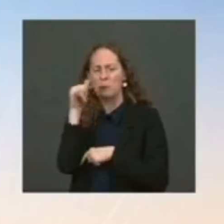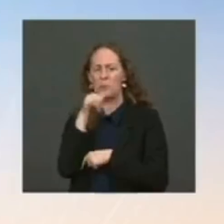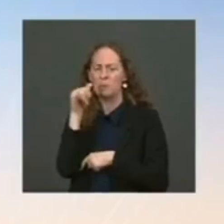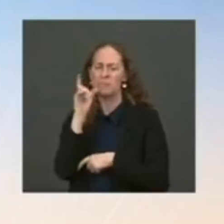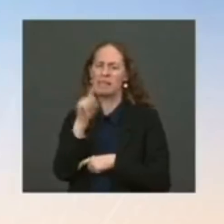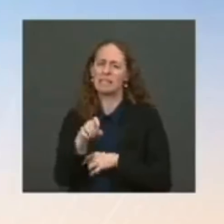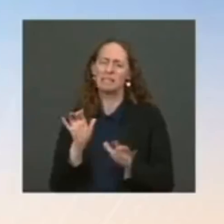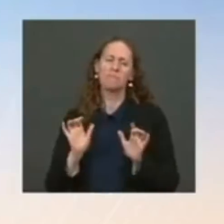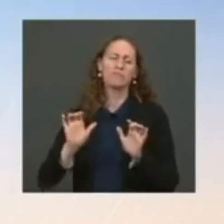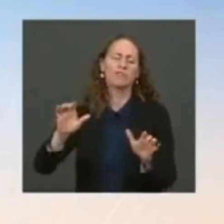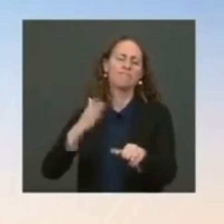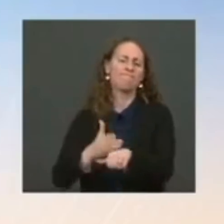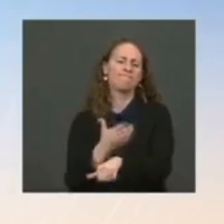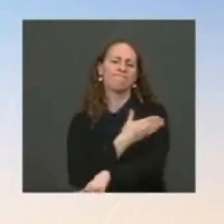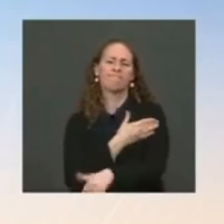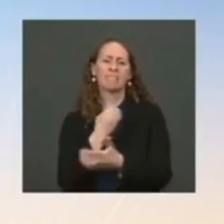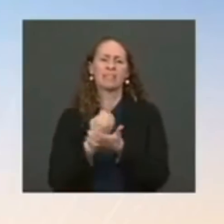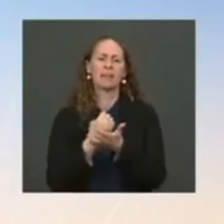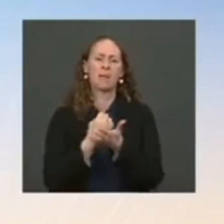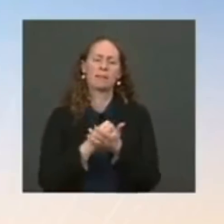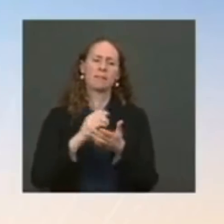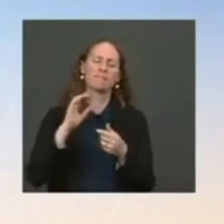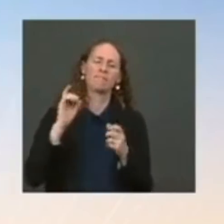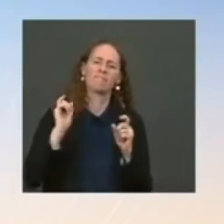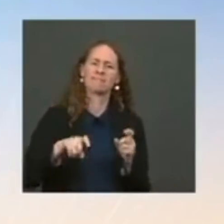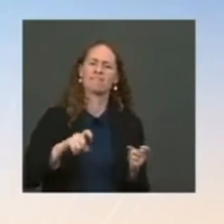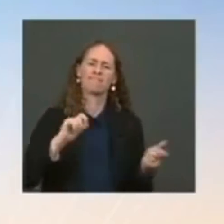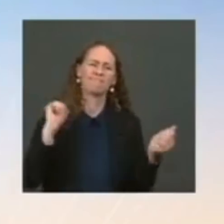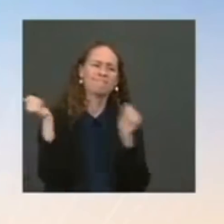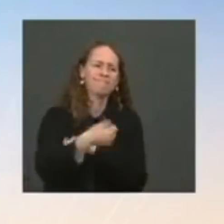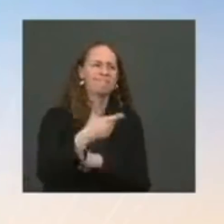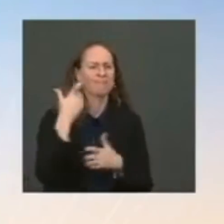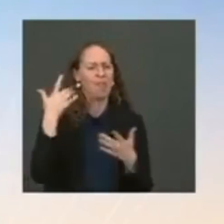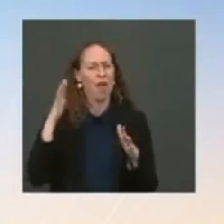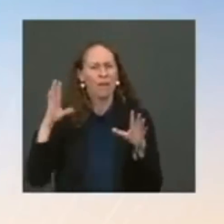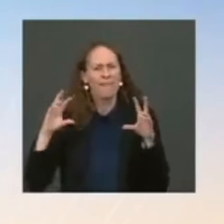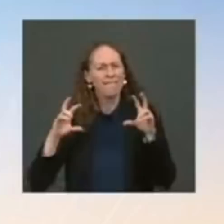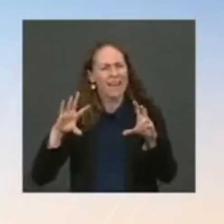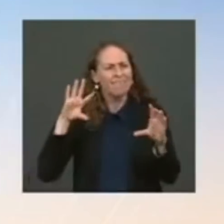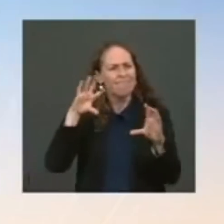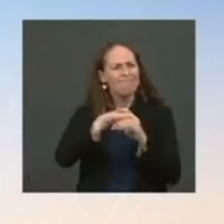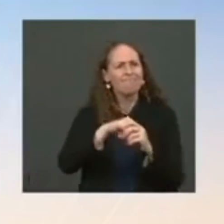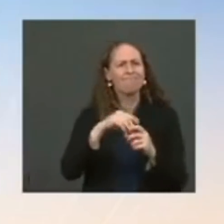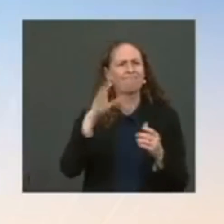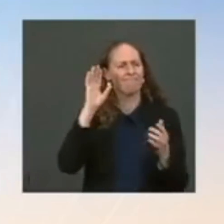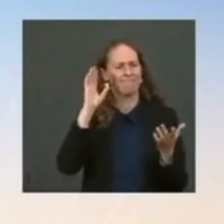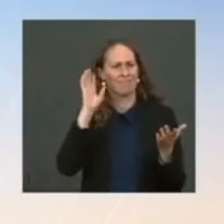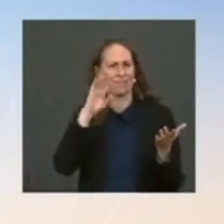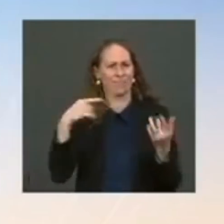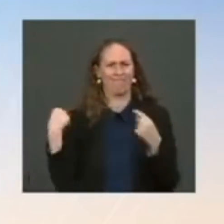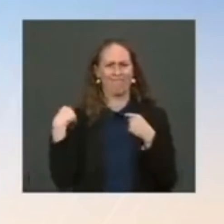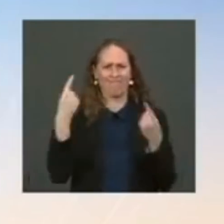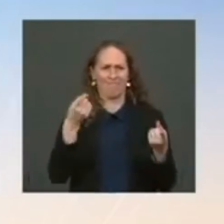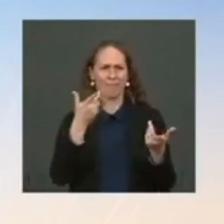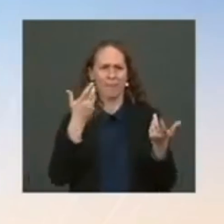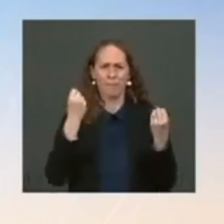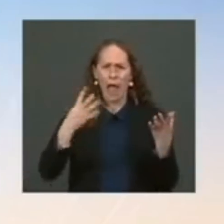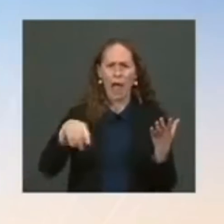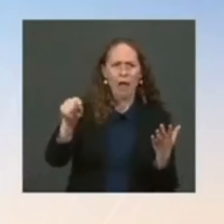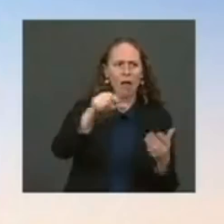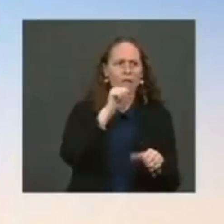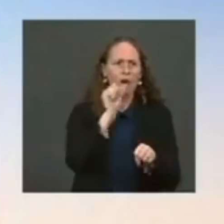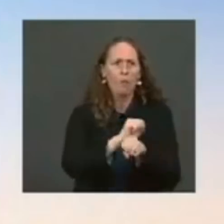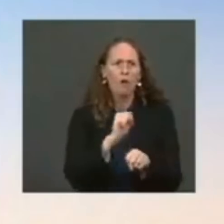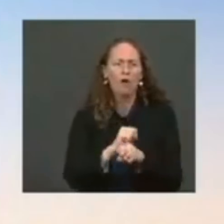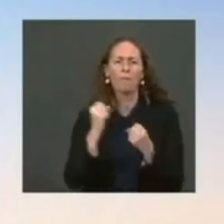was coming in at a time where unemployment was high, where wages were down, demand was down, which, as you know, you have